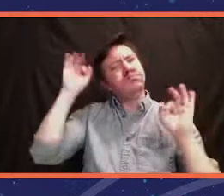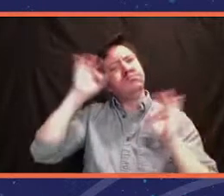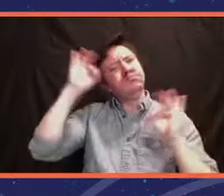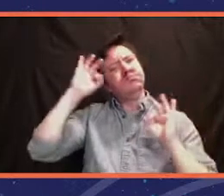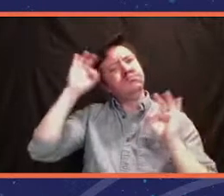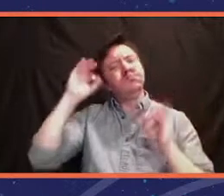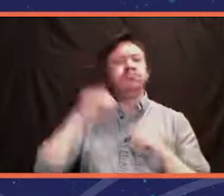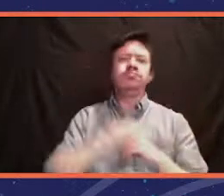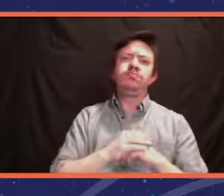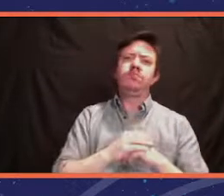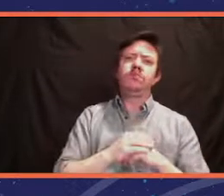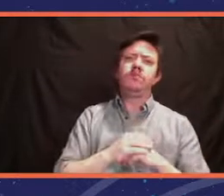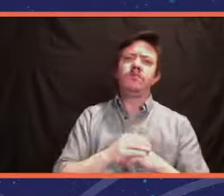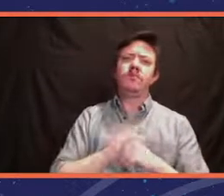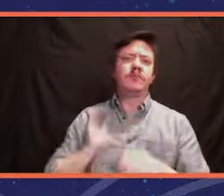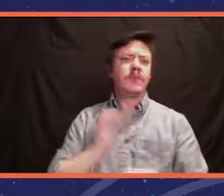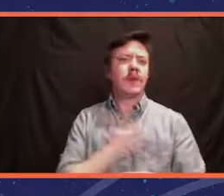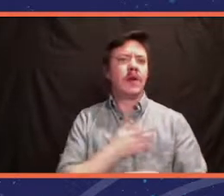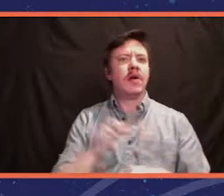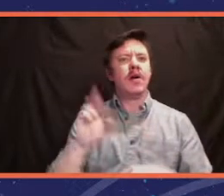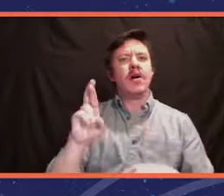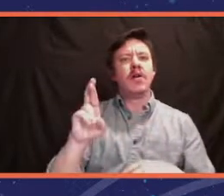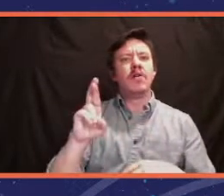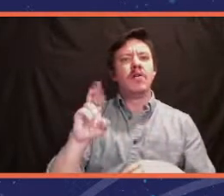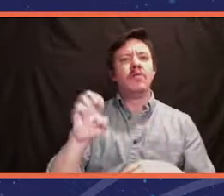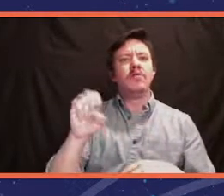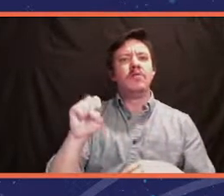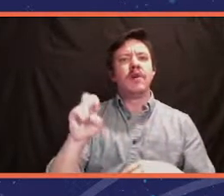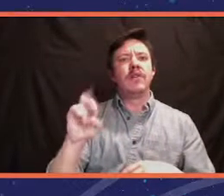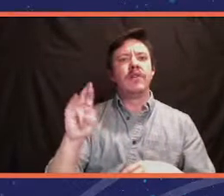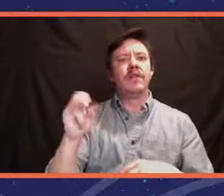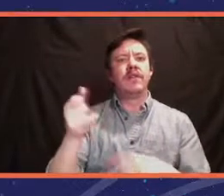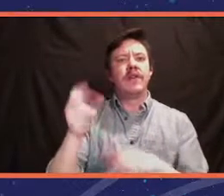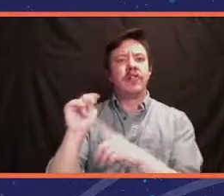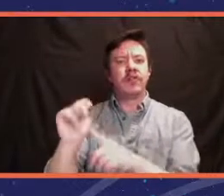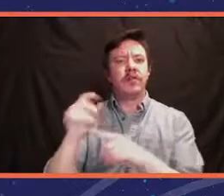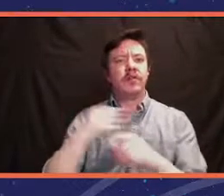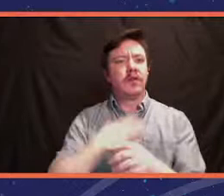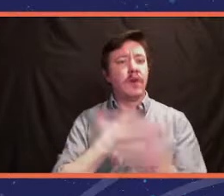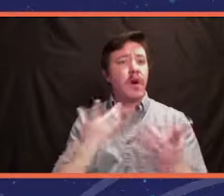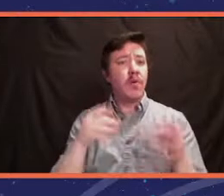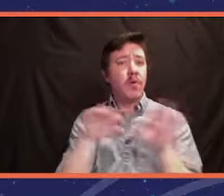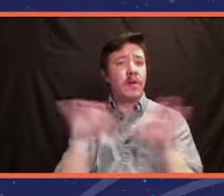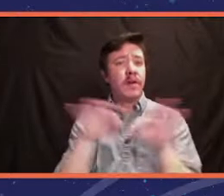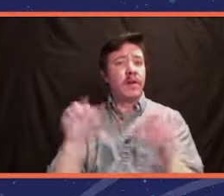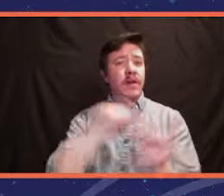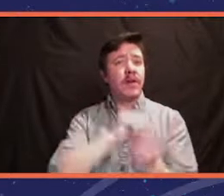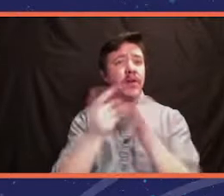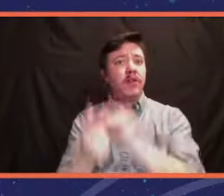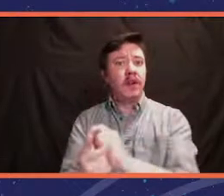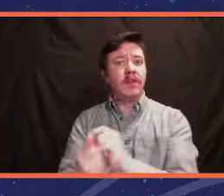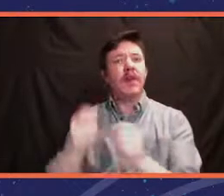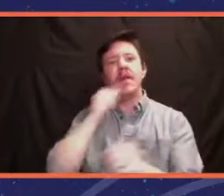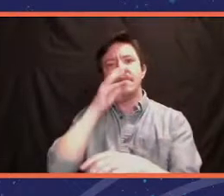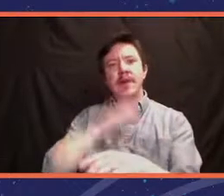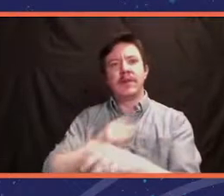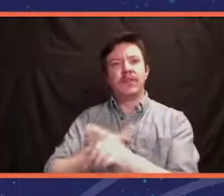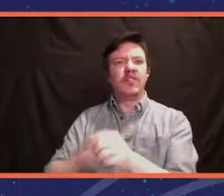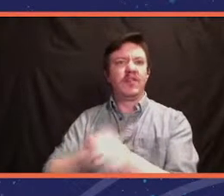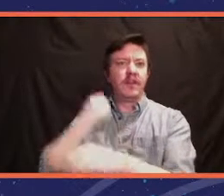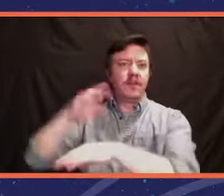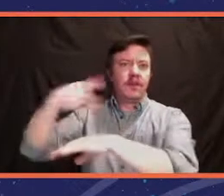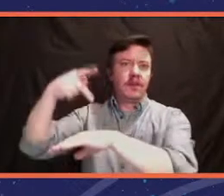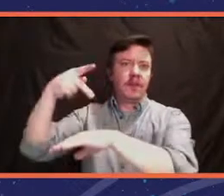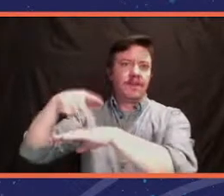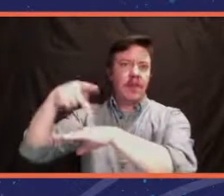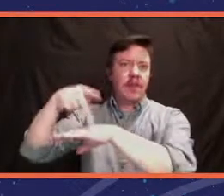our reservation. Because I was trying to get the language on the posters translated by my sister in the Philippines, and these concepts were so different for